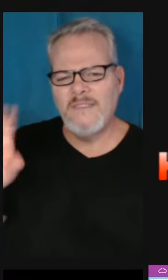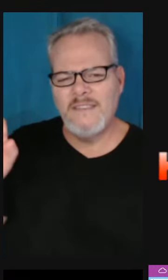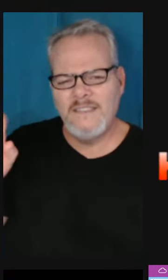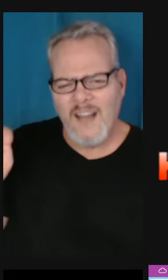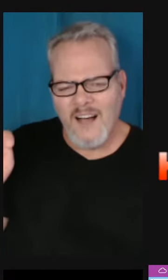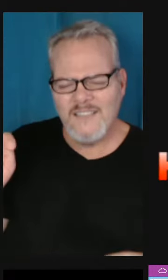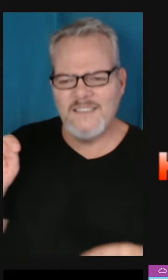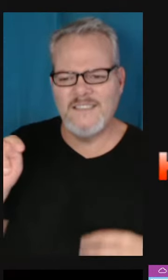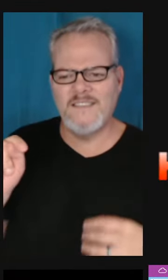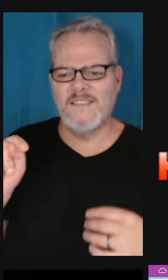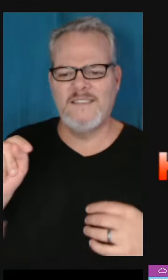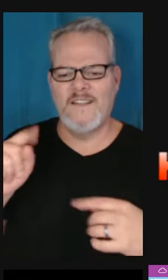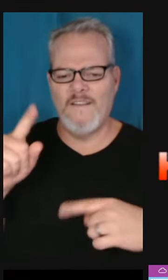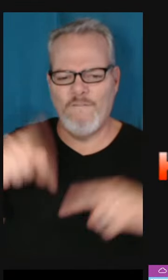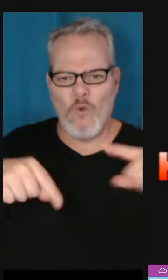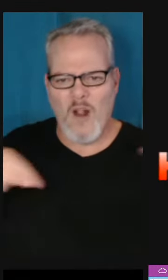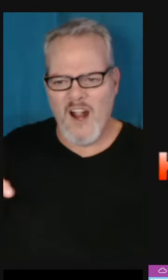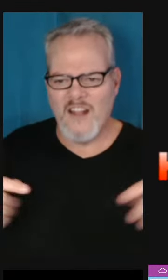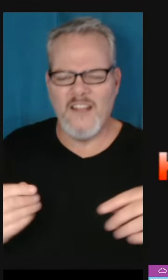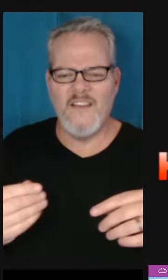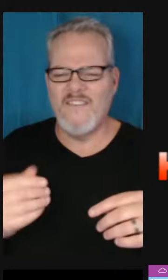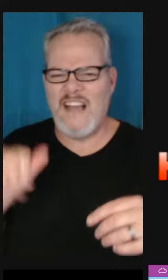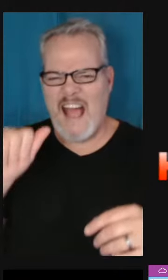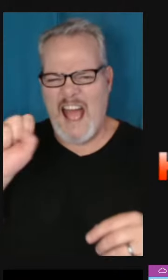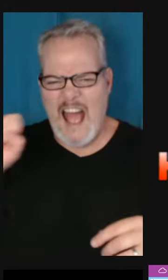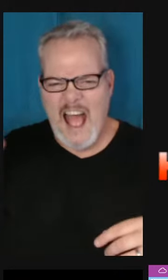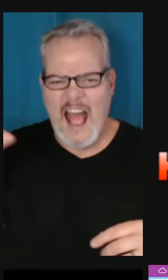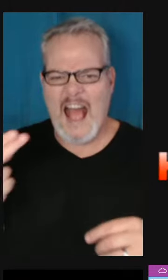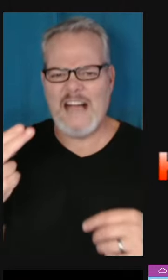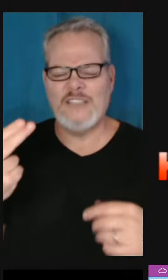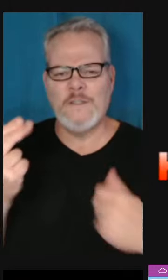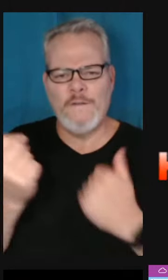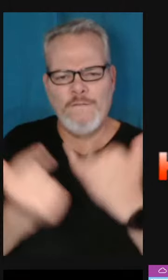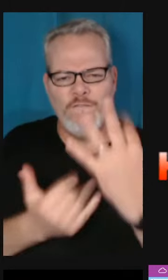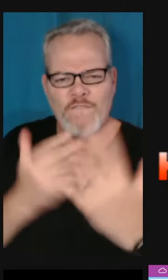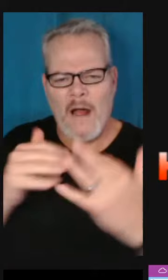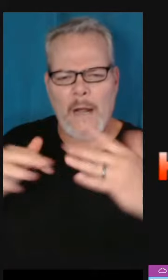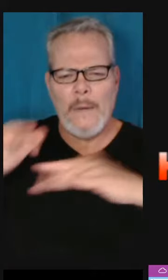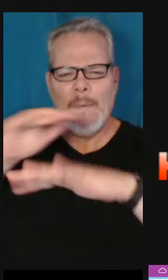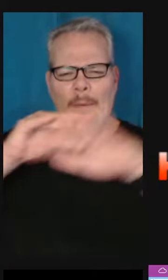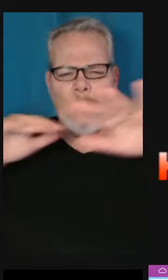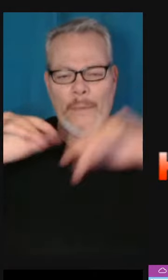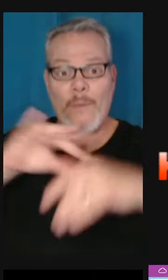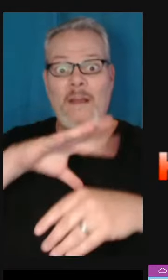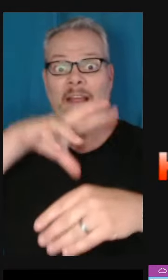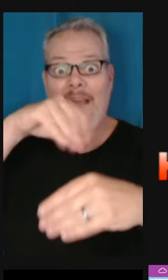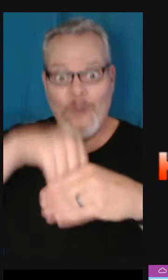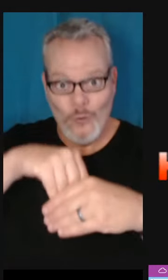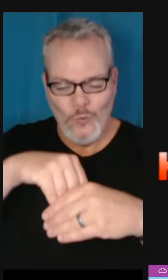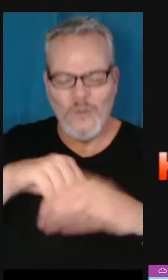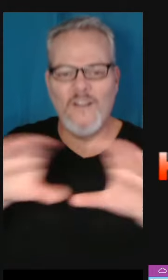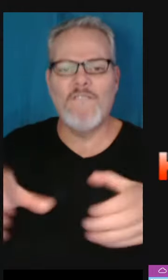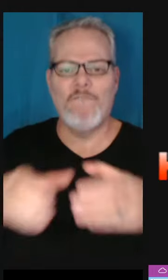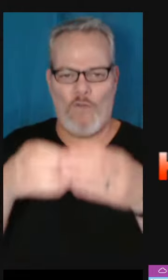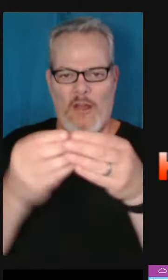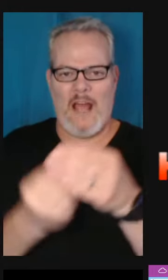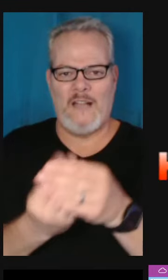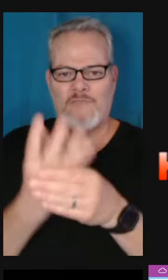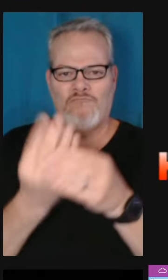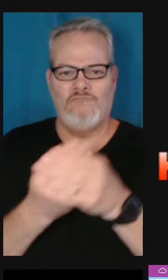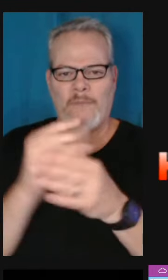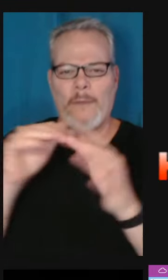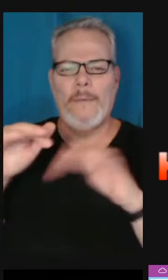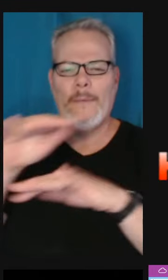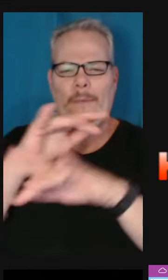fire products, that kind of stuff, ash as well, besides the volcanic fumes that are producing sulfate particles